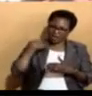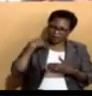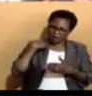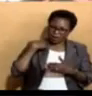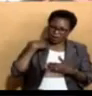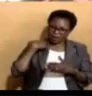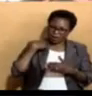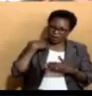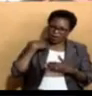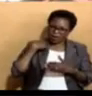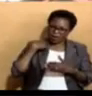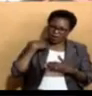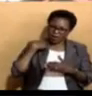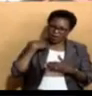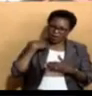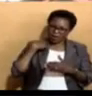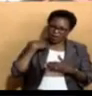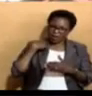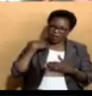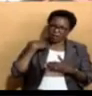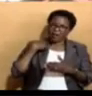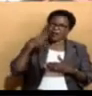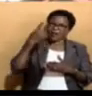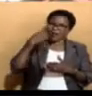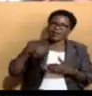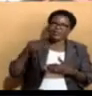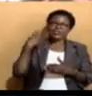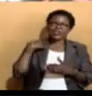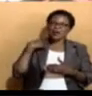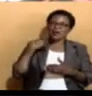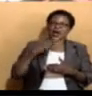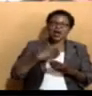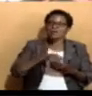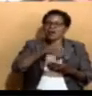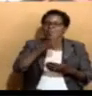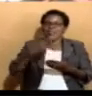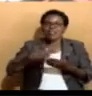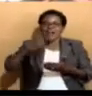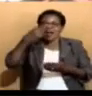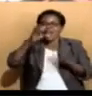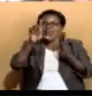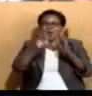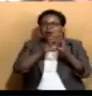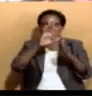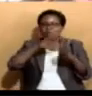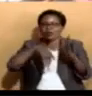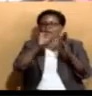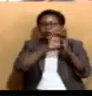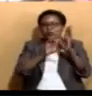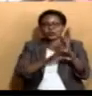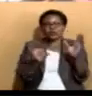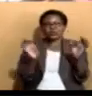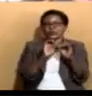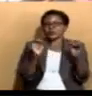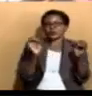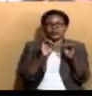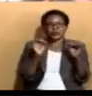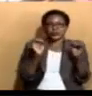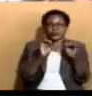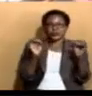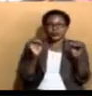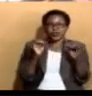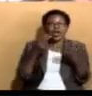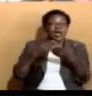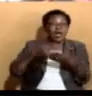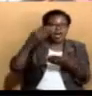mandated by the Constitution itself. And there can be no higher law than the Constitution itself.